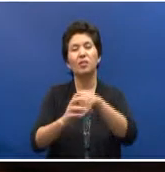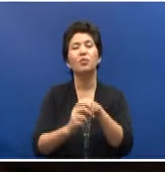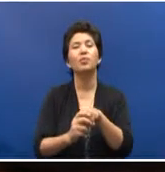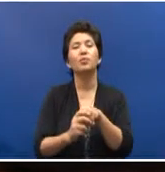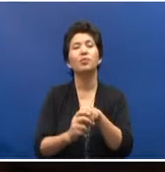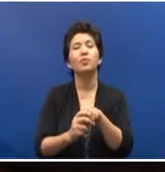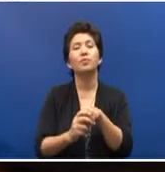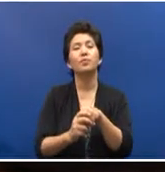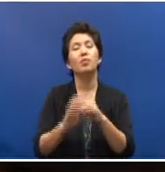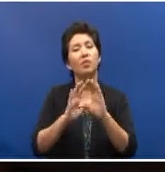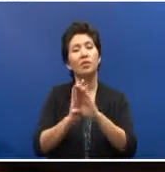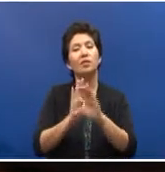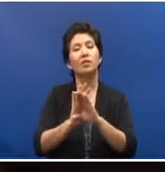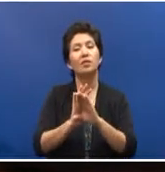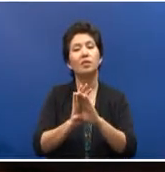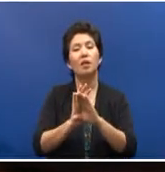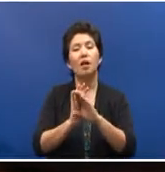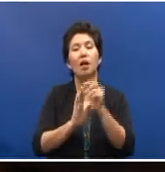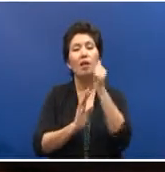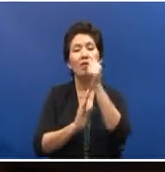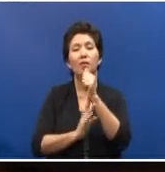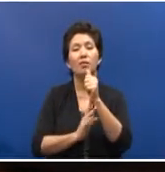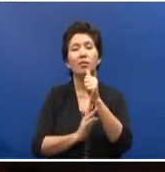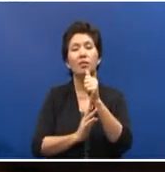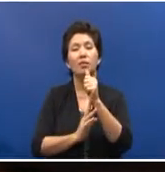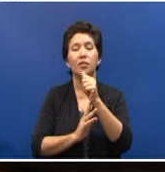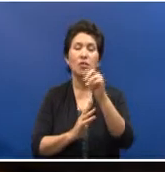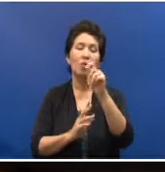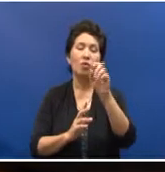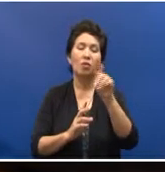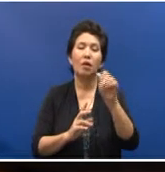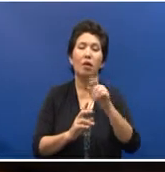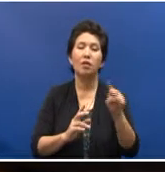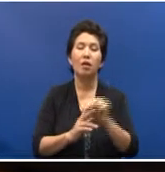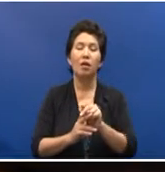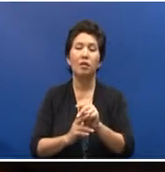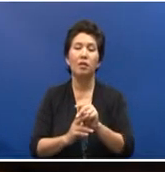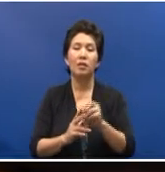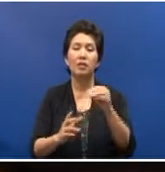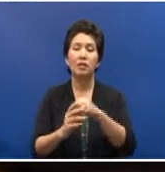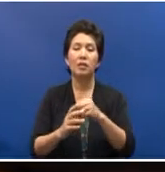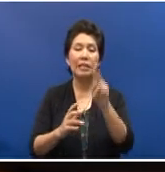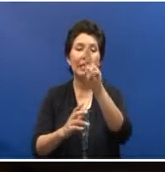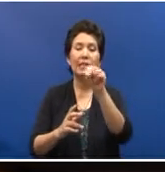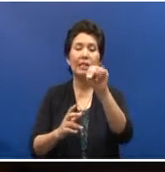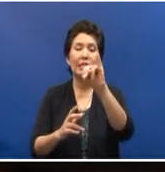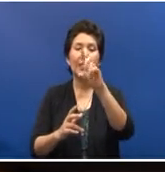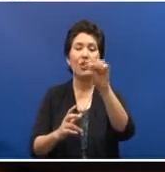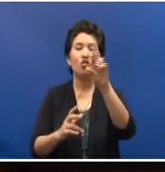the, for example, in East Africa, there are the Tukana Society, okay, and Fulani in Nigeria.